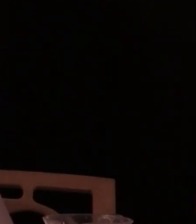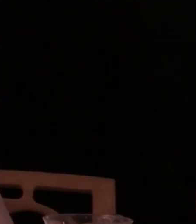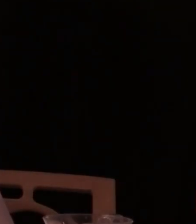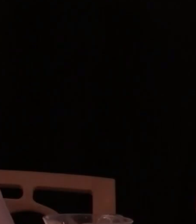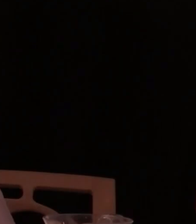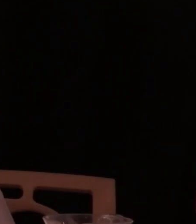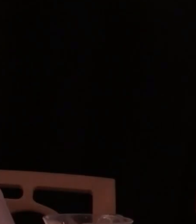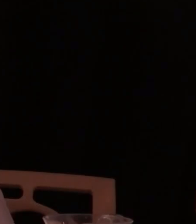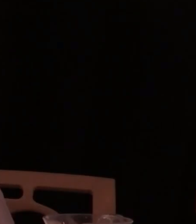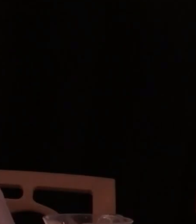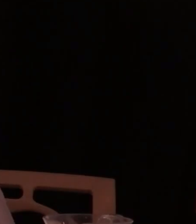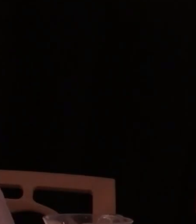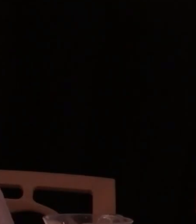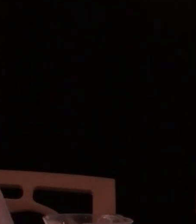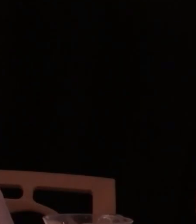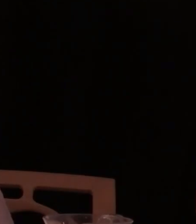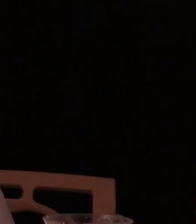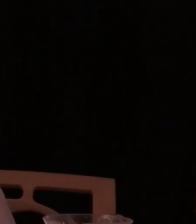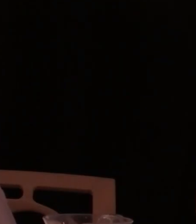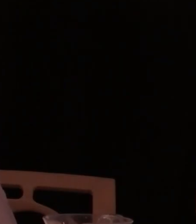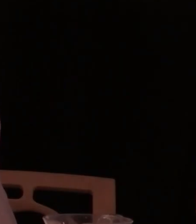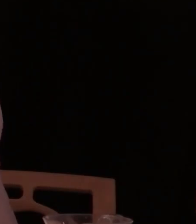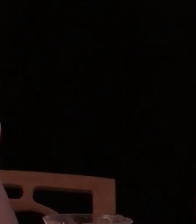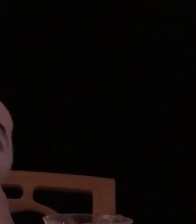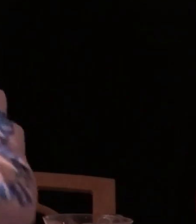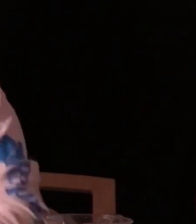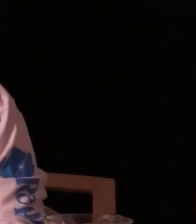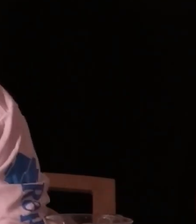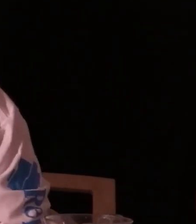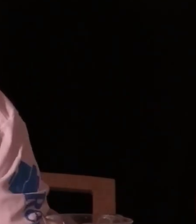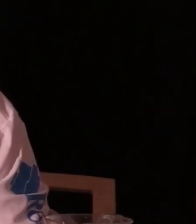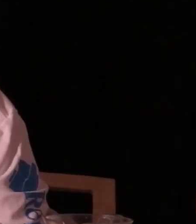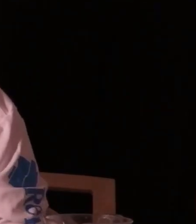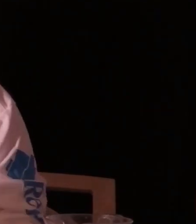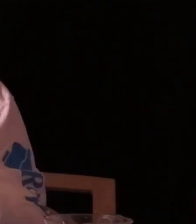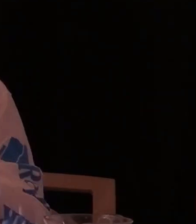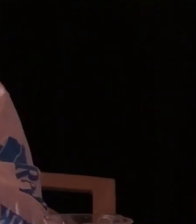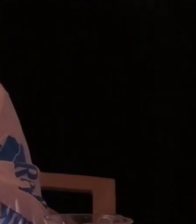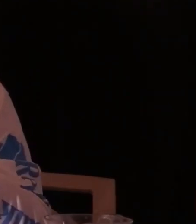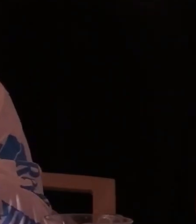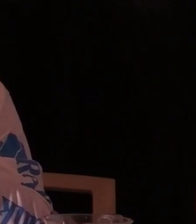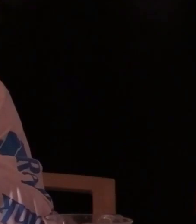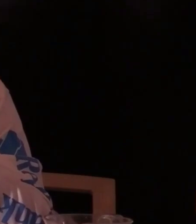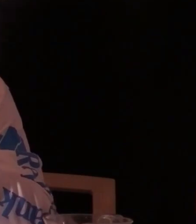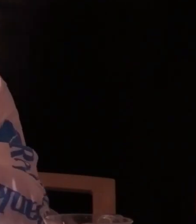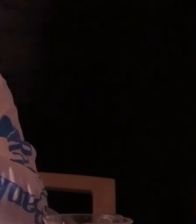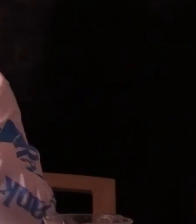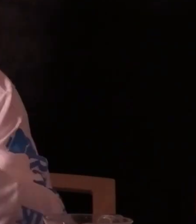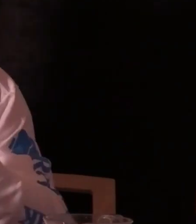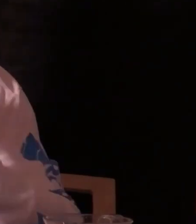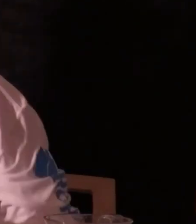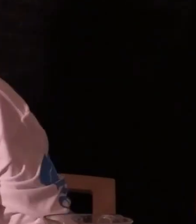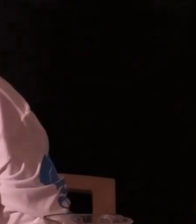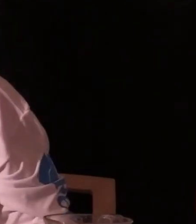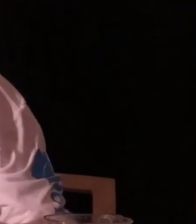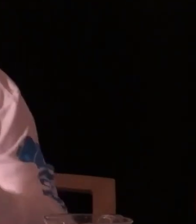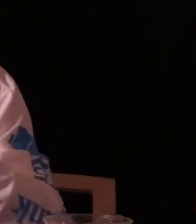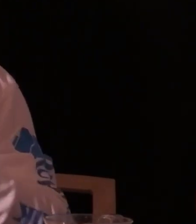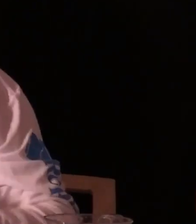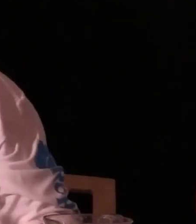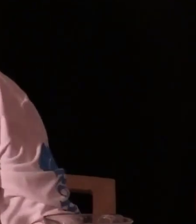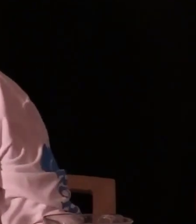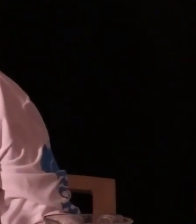line up here by 6:30 to take off fishing. And we're creating that